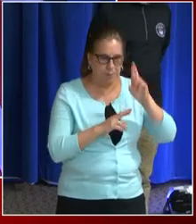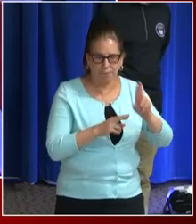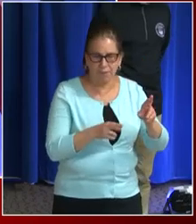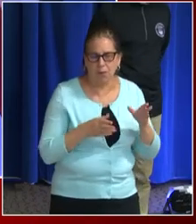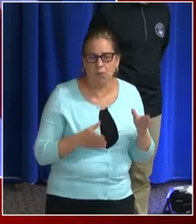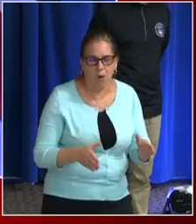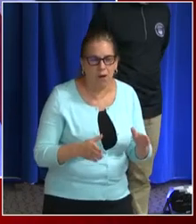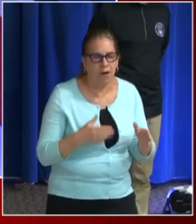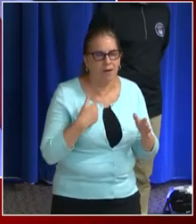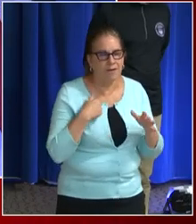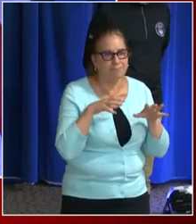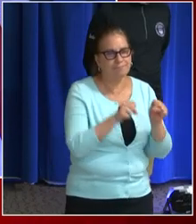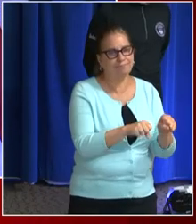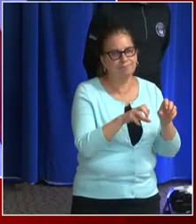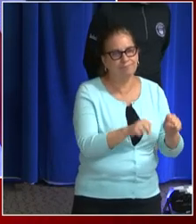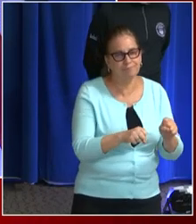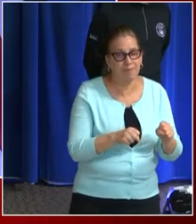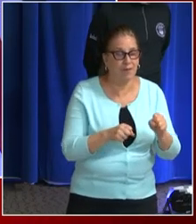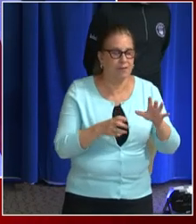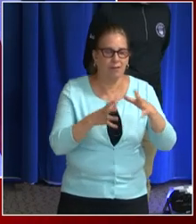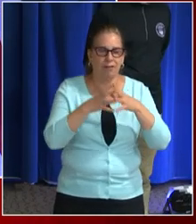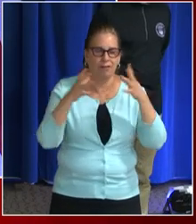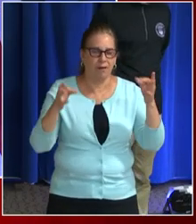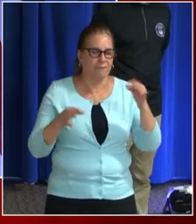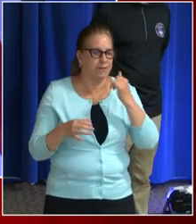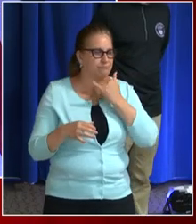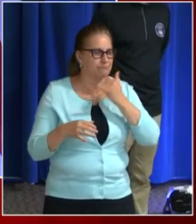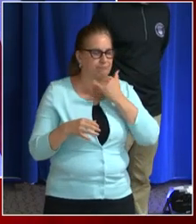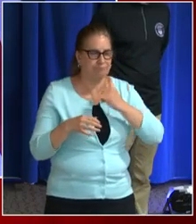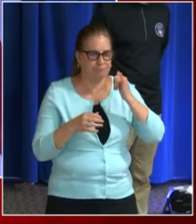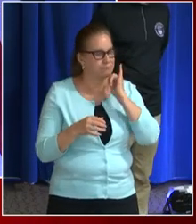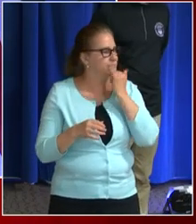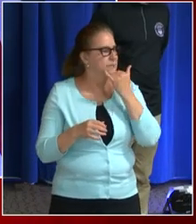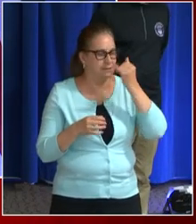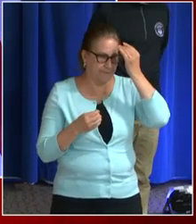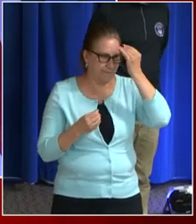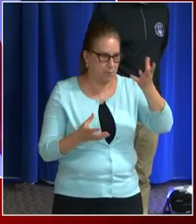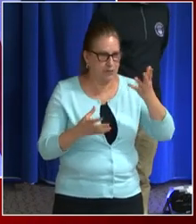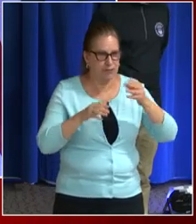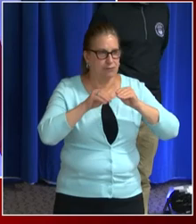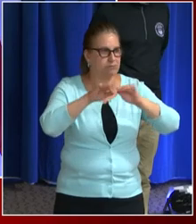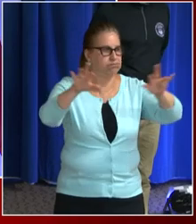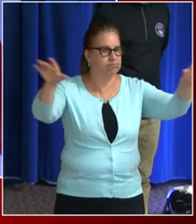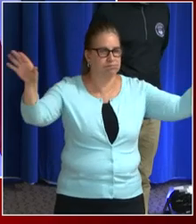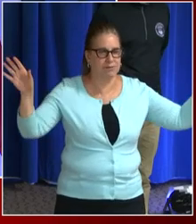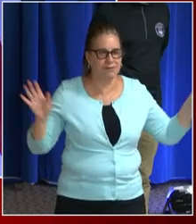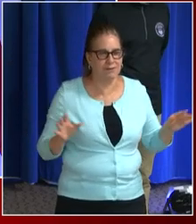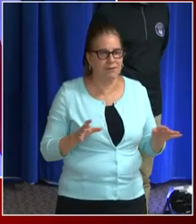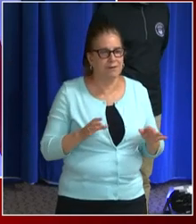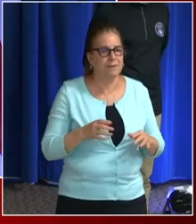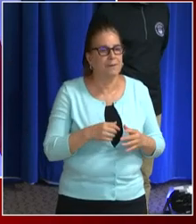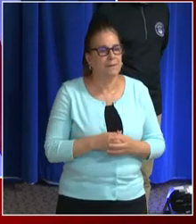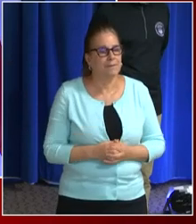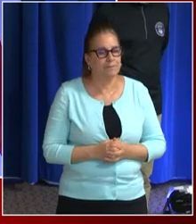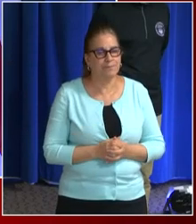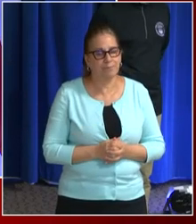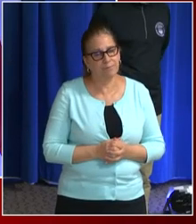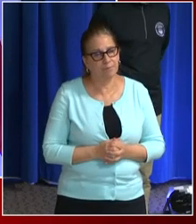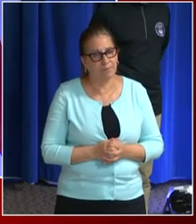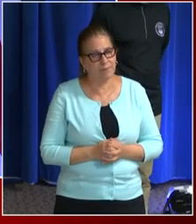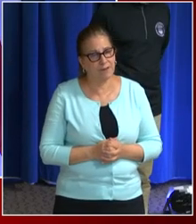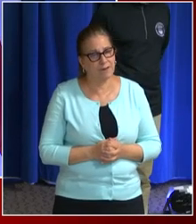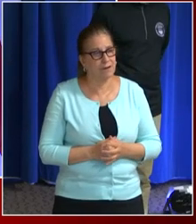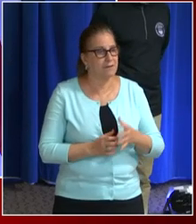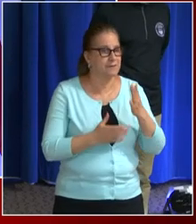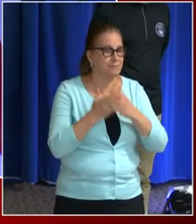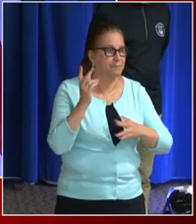misinformation after some of the folks that could have potentially been arrested went into the home. I think there was a